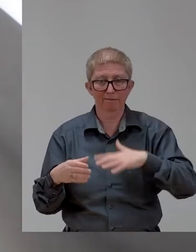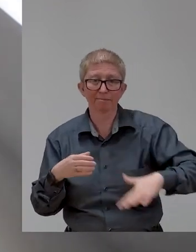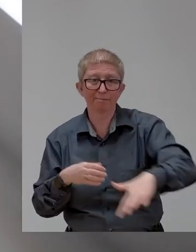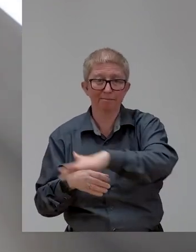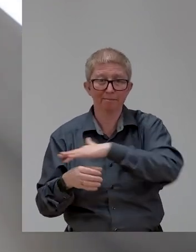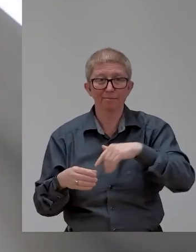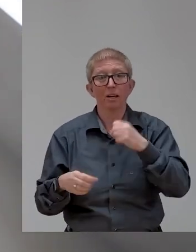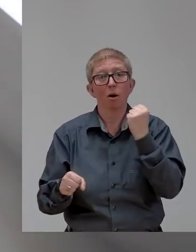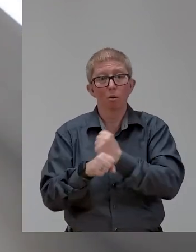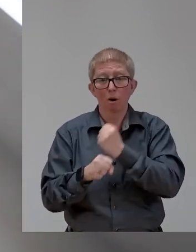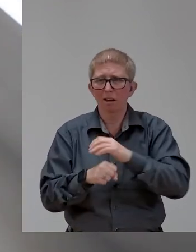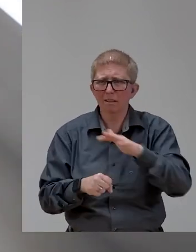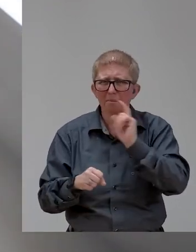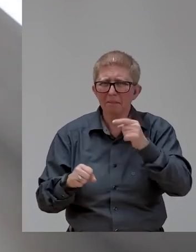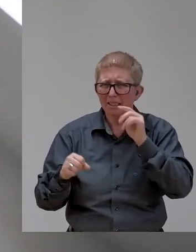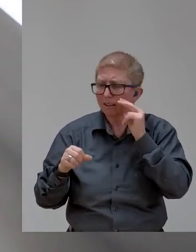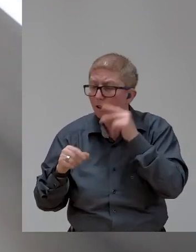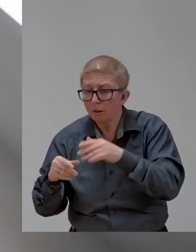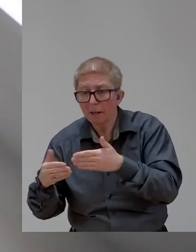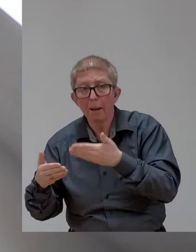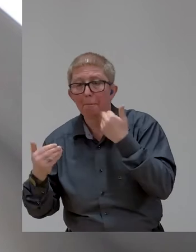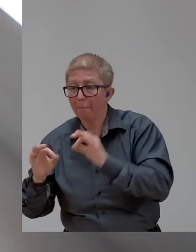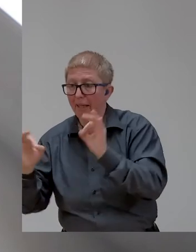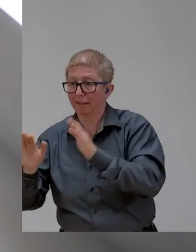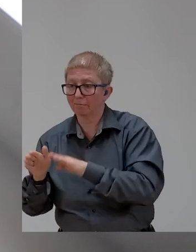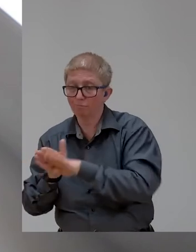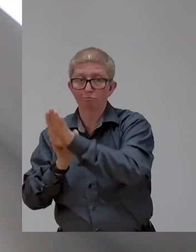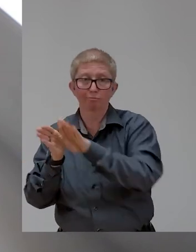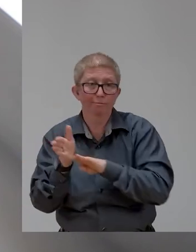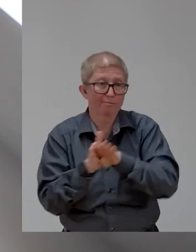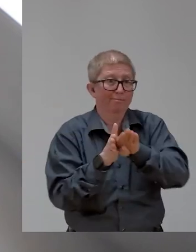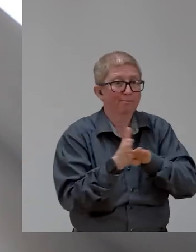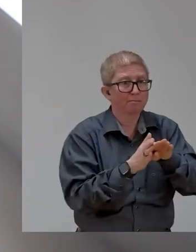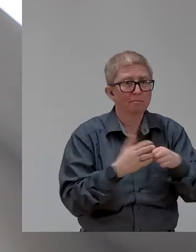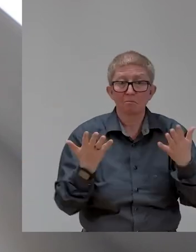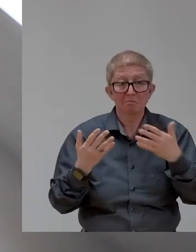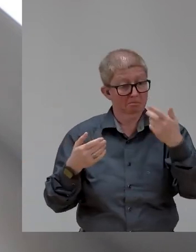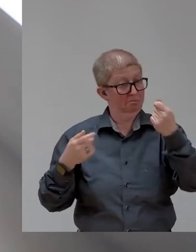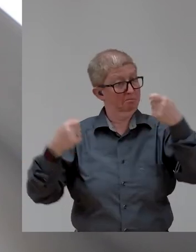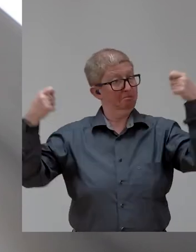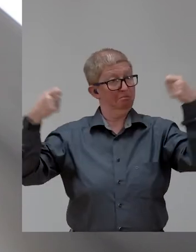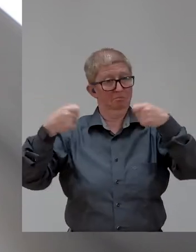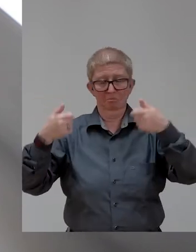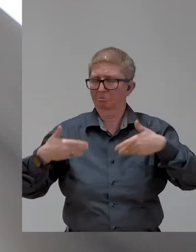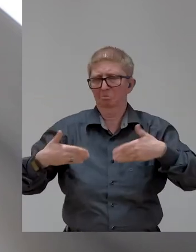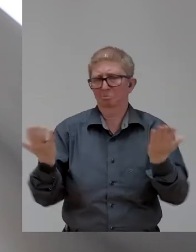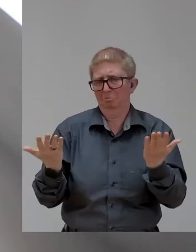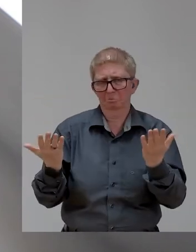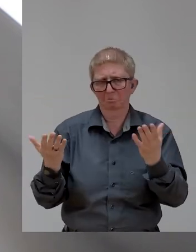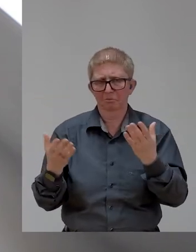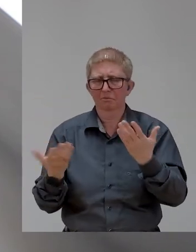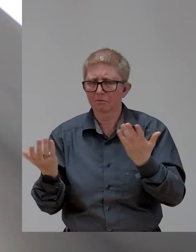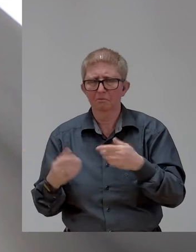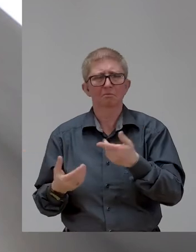a cross-cutting issue, and it can be addressed within any foundation's program supporting inclusion, diversity,